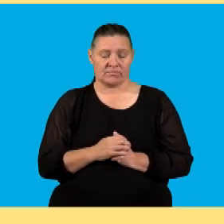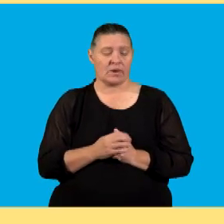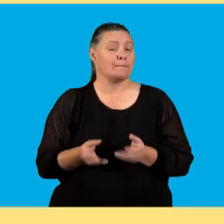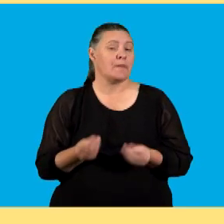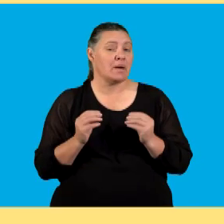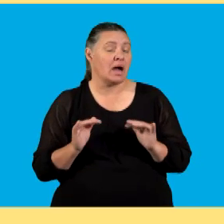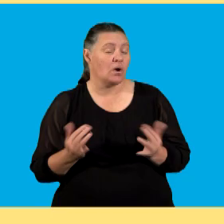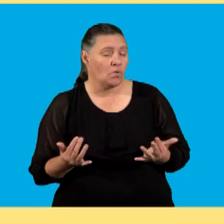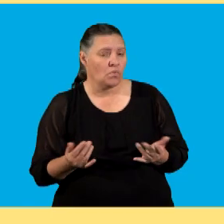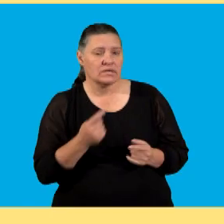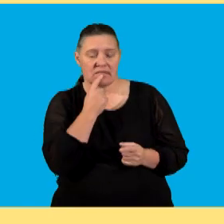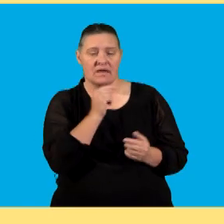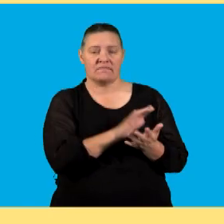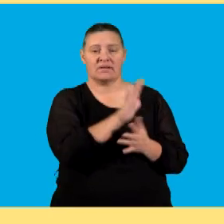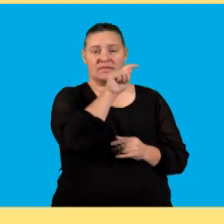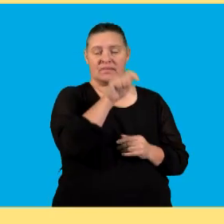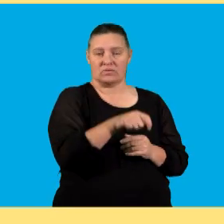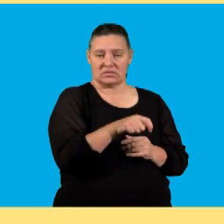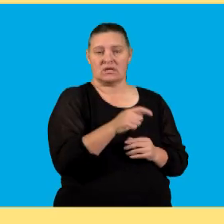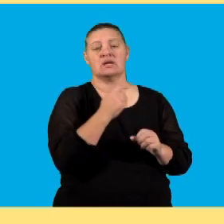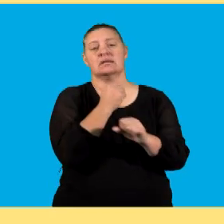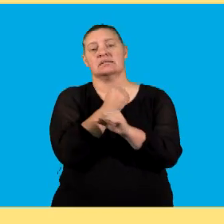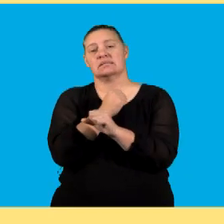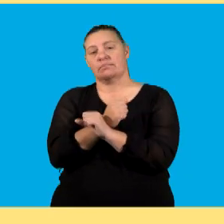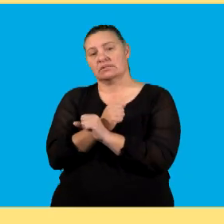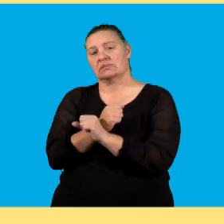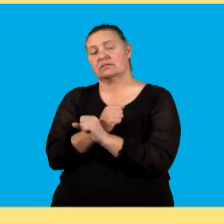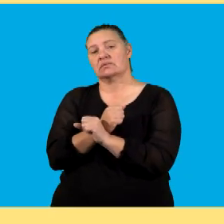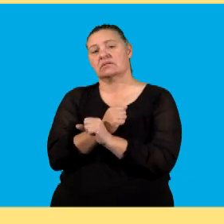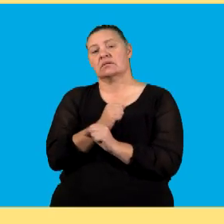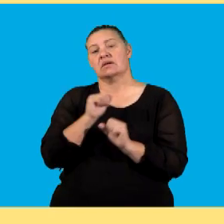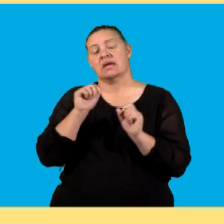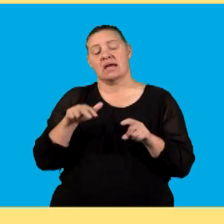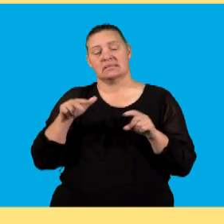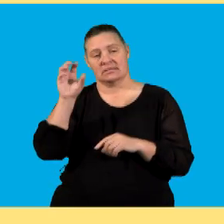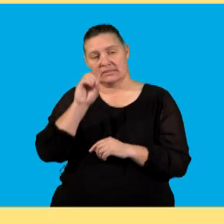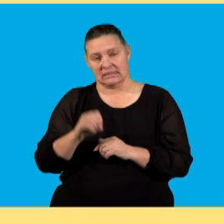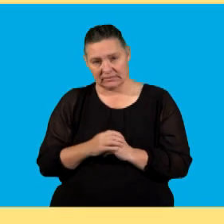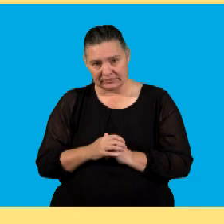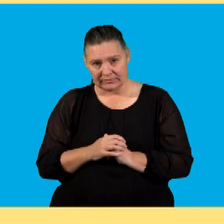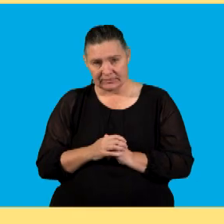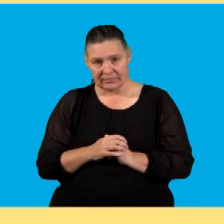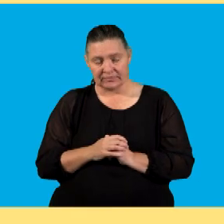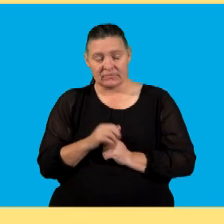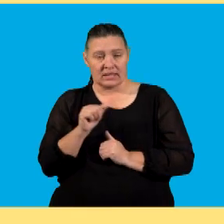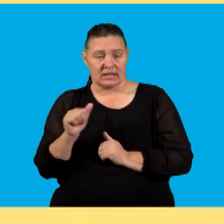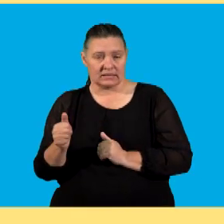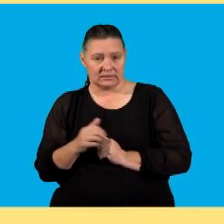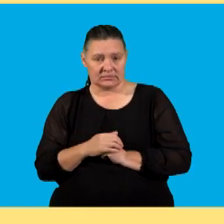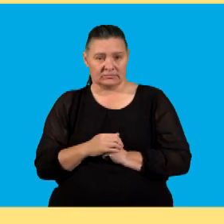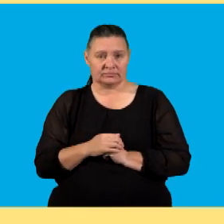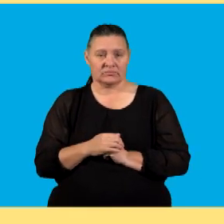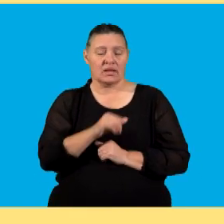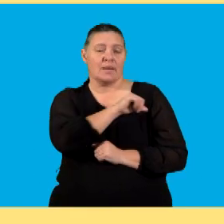2,700. How did we get that? We said 15,000 multiplied by 18%. The next